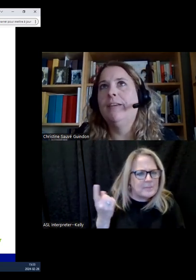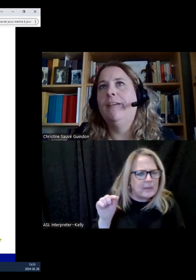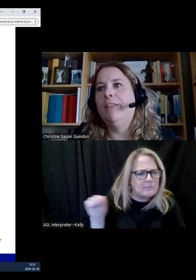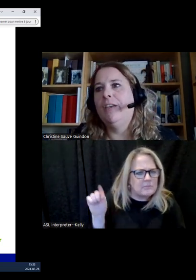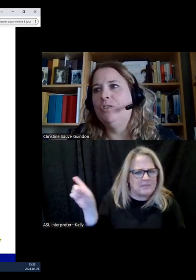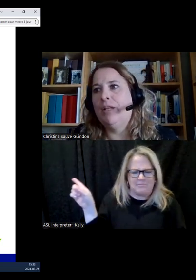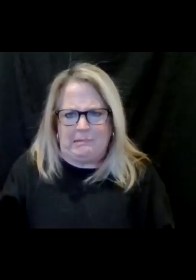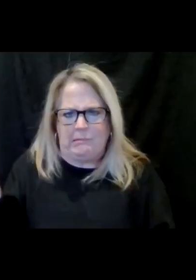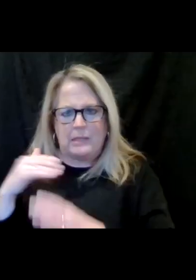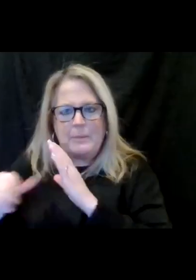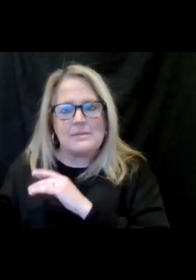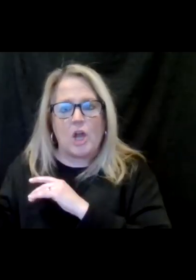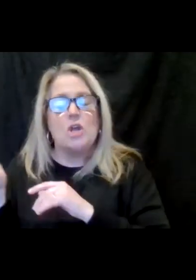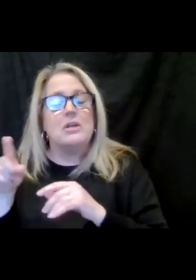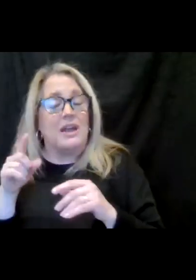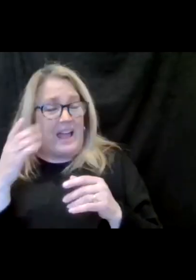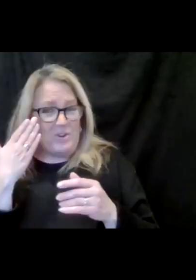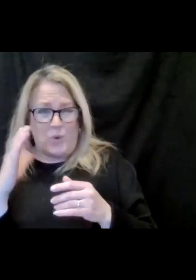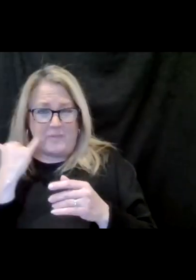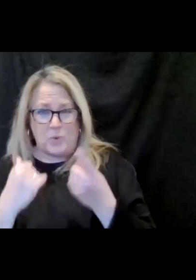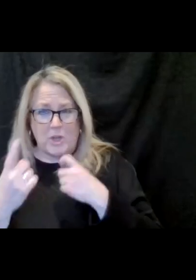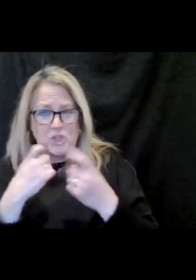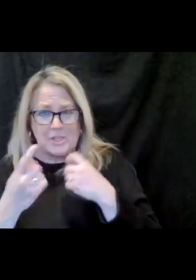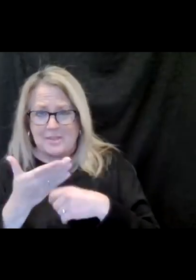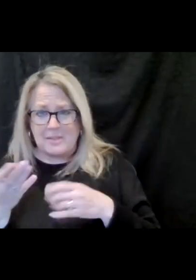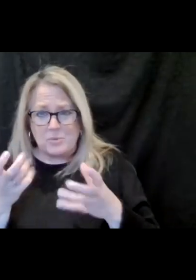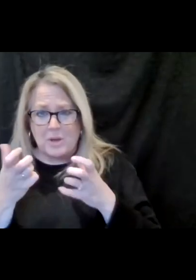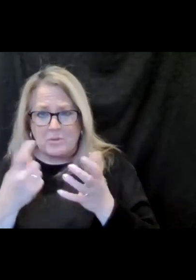questions, things you'd like to talk about.